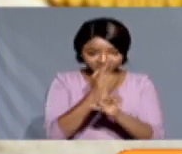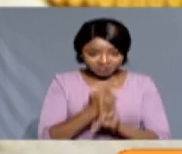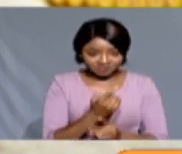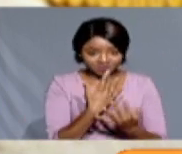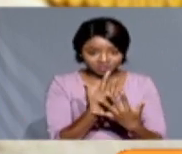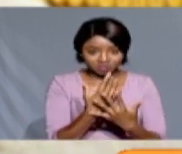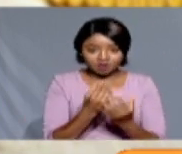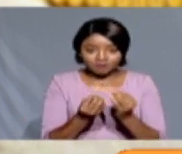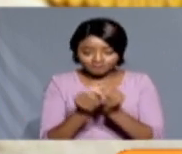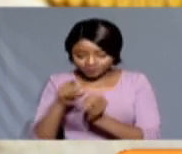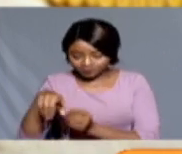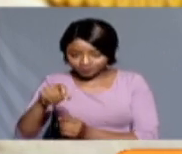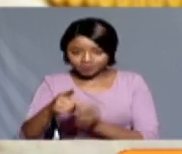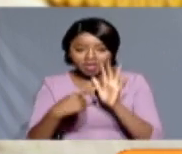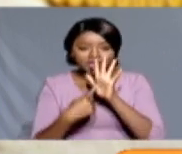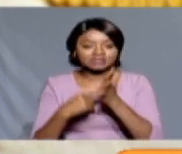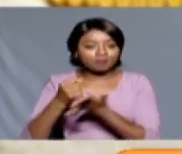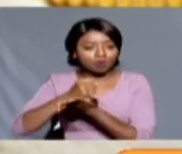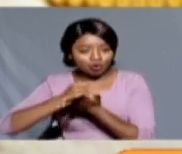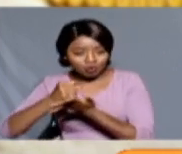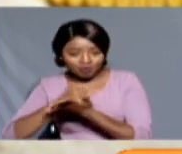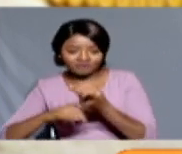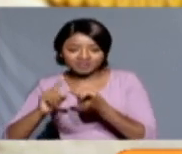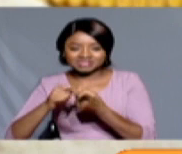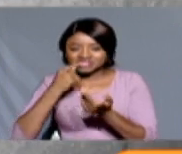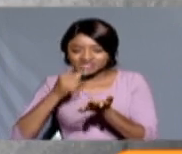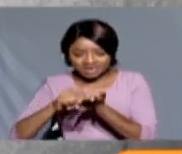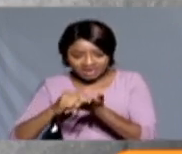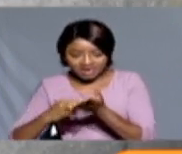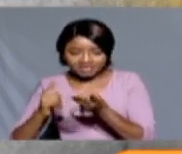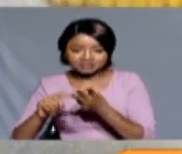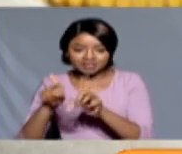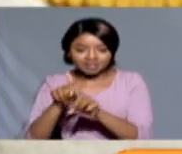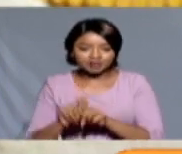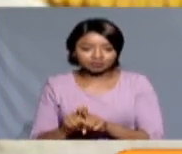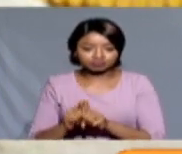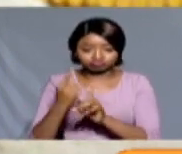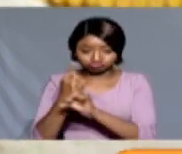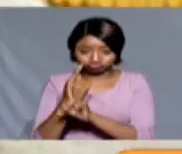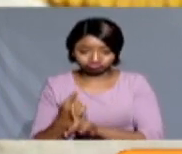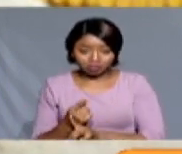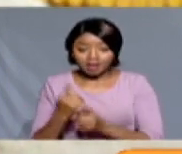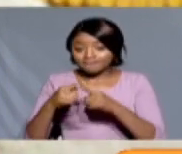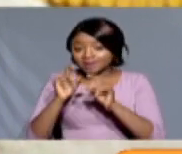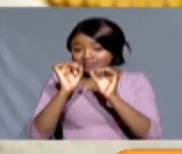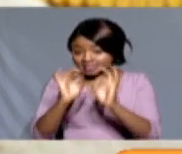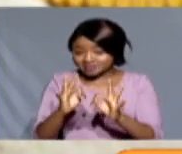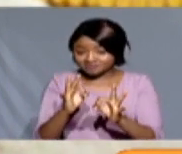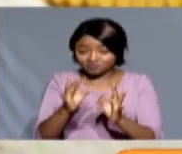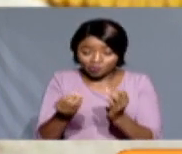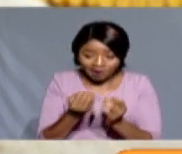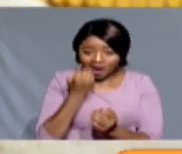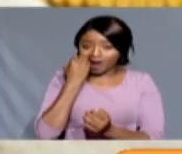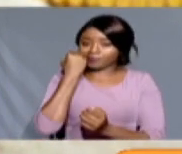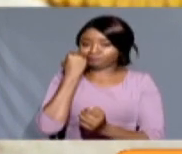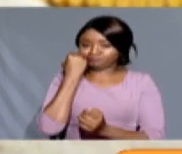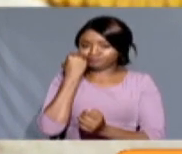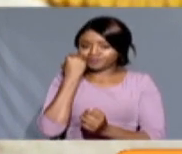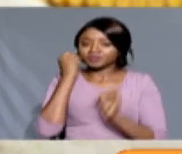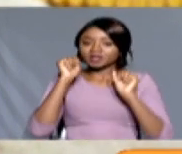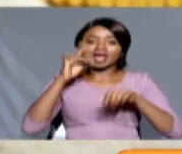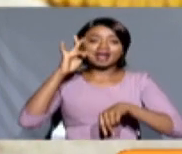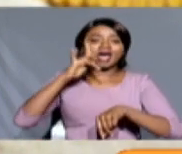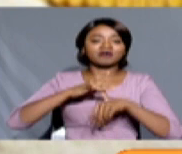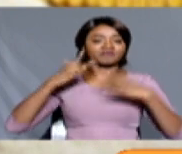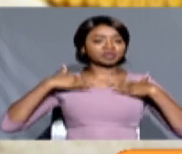as coffee, rice, and spices. Now, people can be exposed to aflatoxins by eating contaminated plant products or